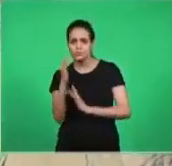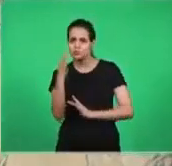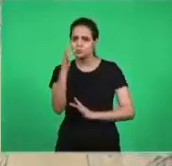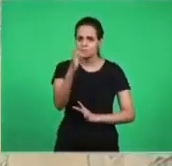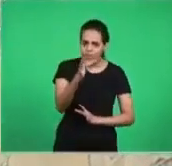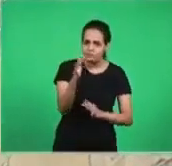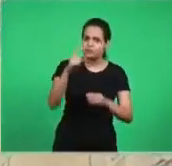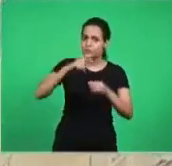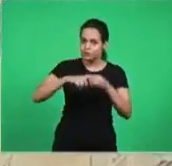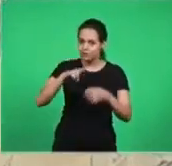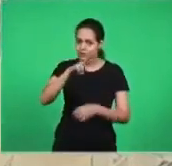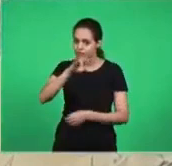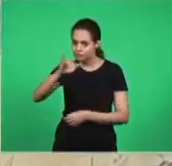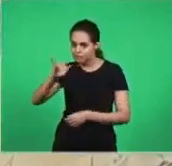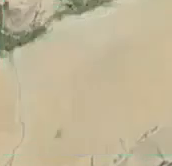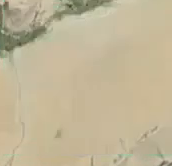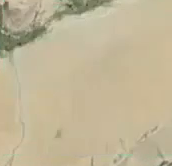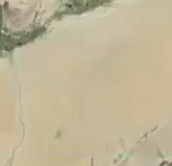Lord Jesus.